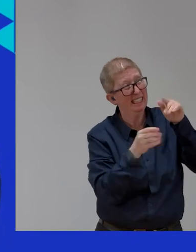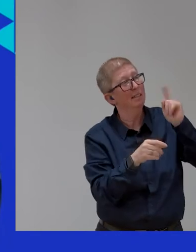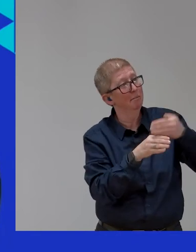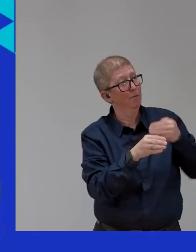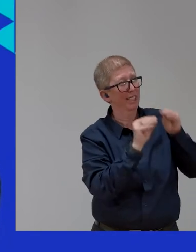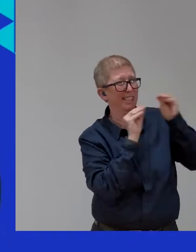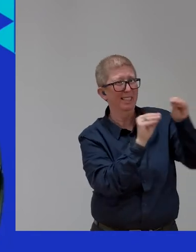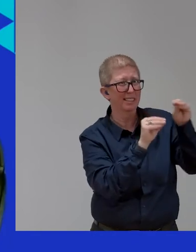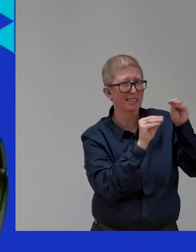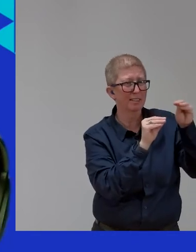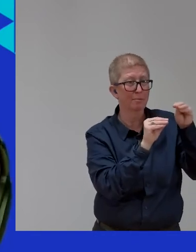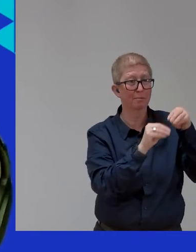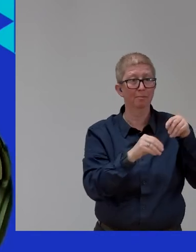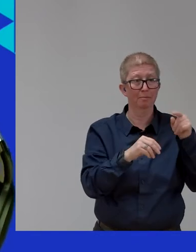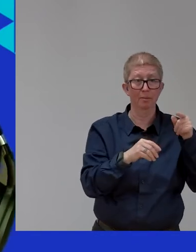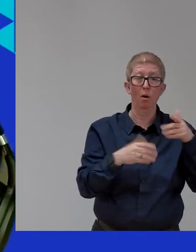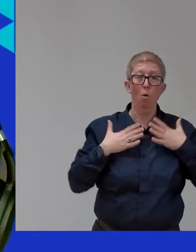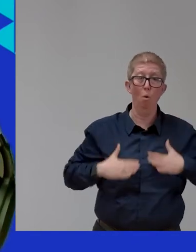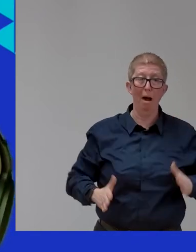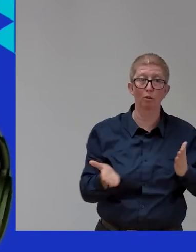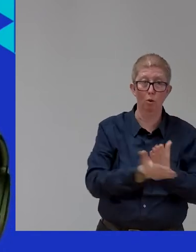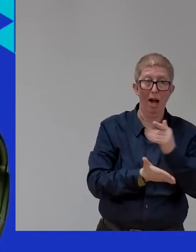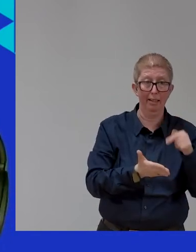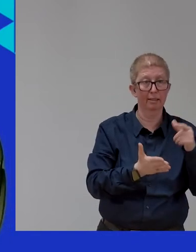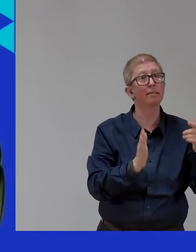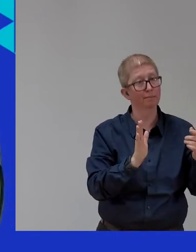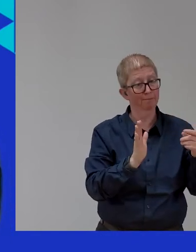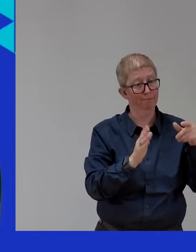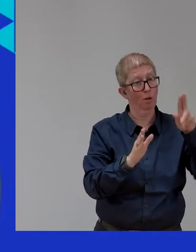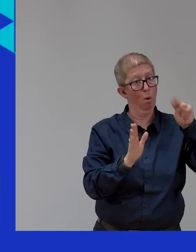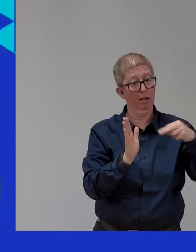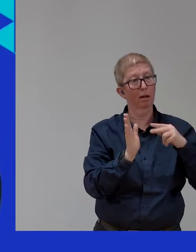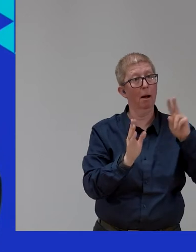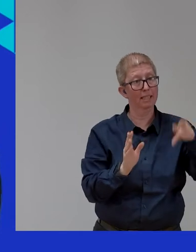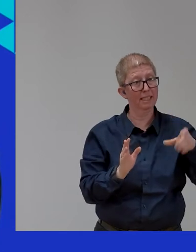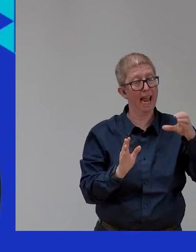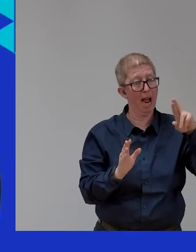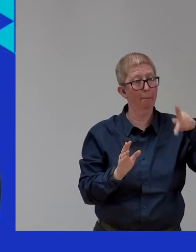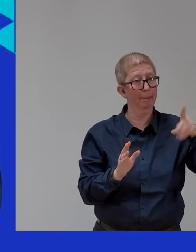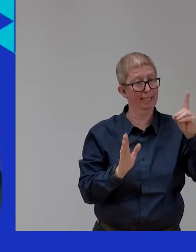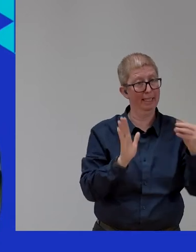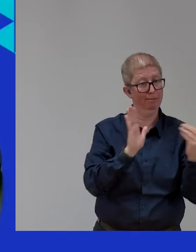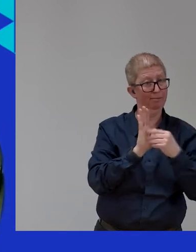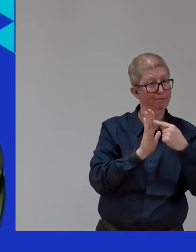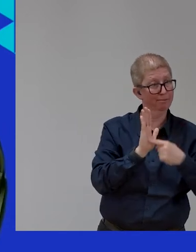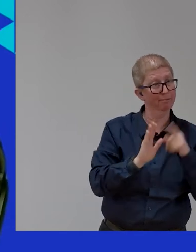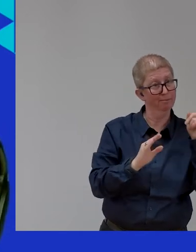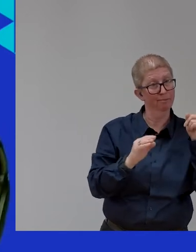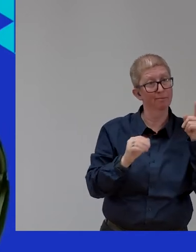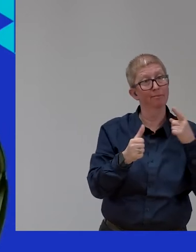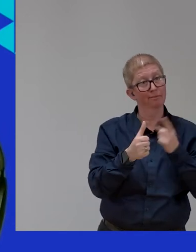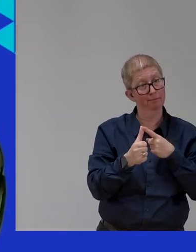and the CRPD is our guiding frameworks. At the same time, we also need to spell out the economic benefits to employers,